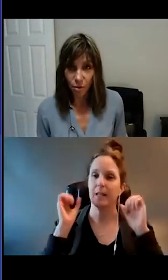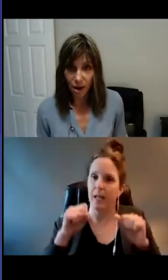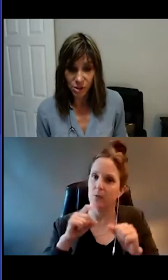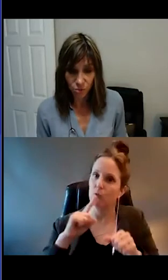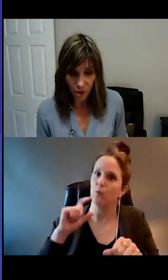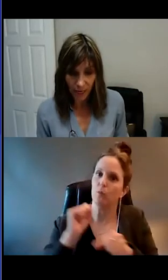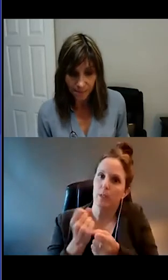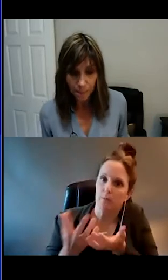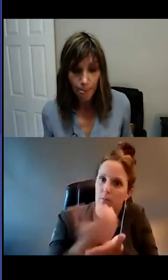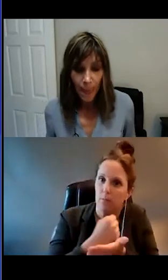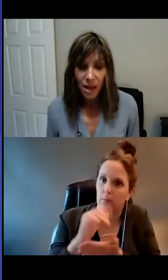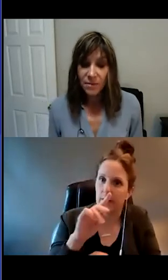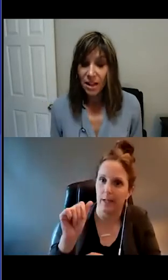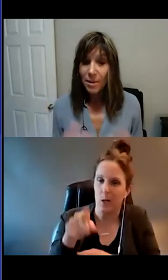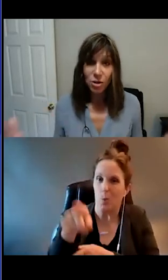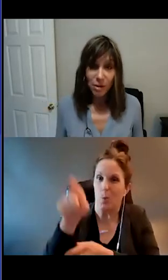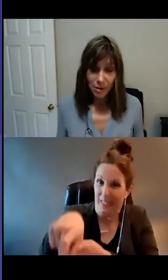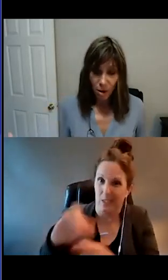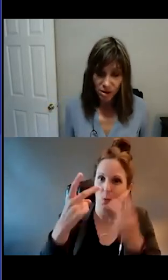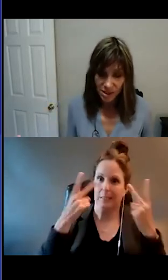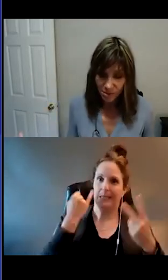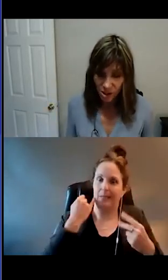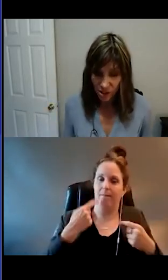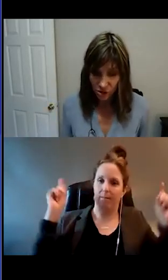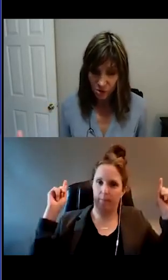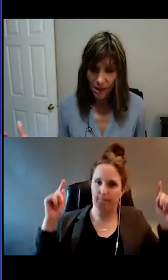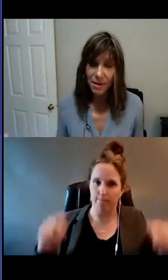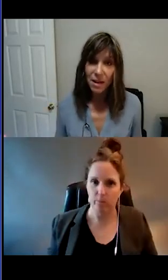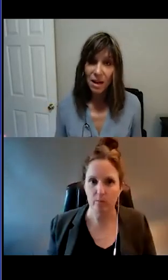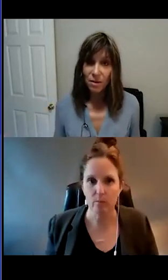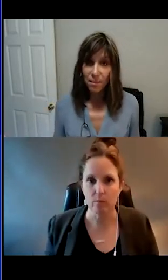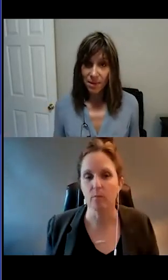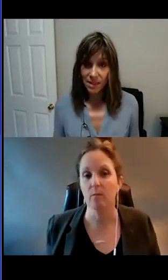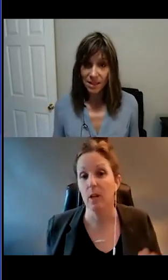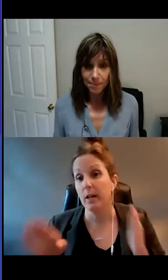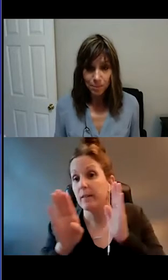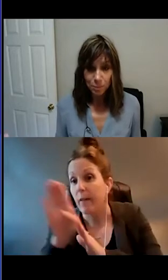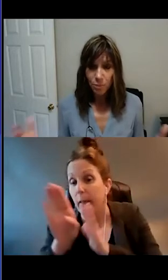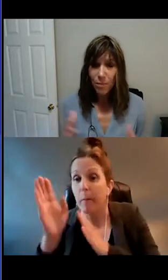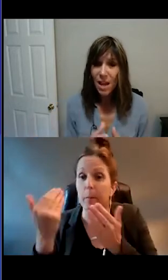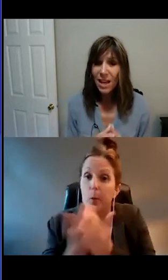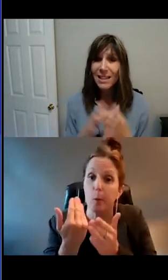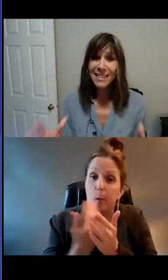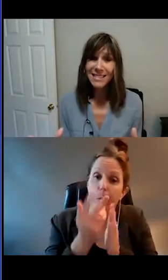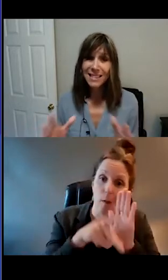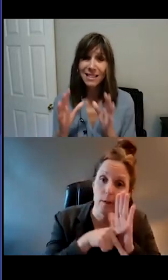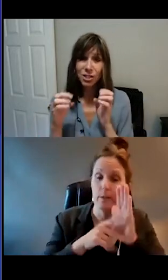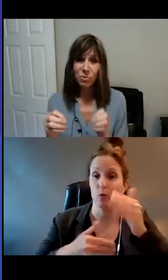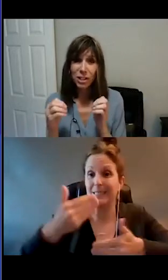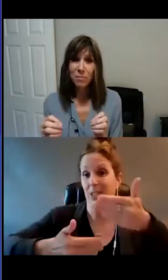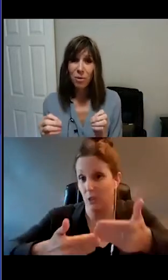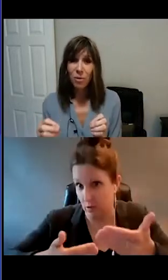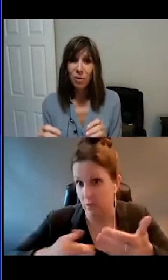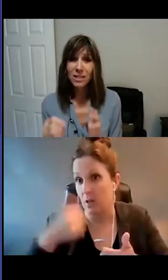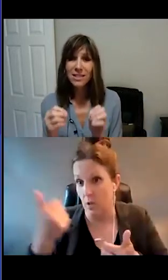tell if your program is working. Developing new written policies and procedures may be another piece. Lastly,